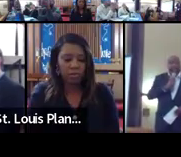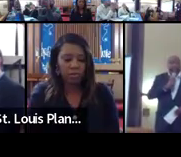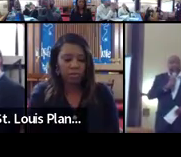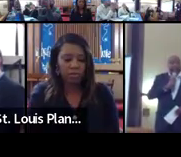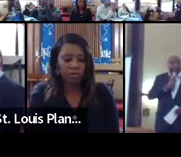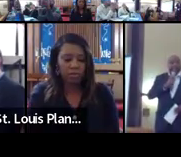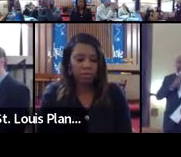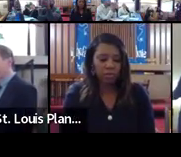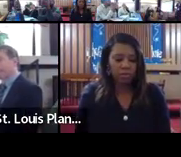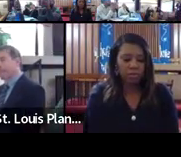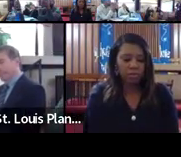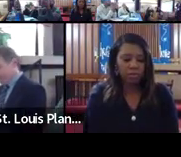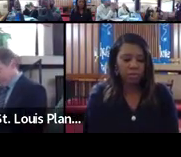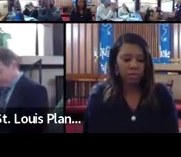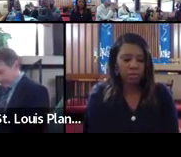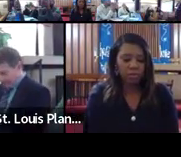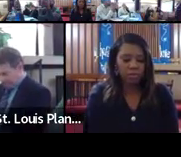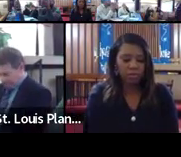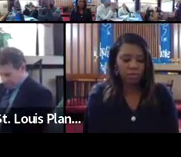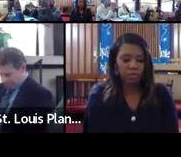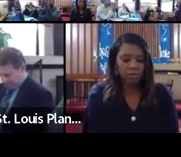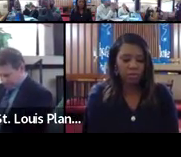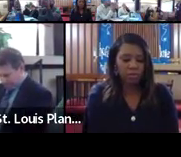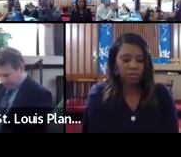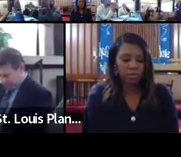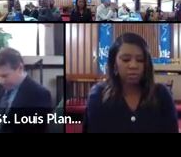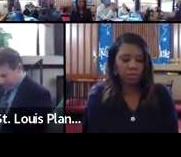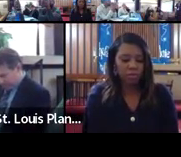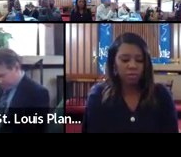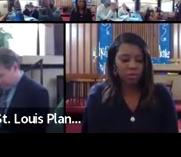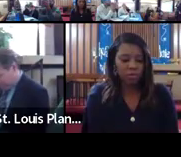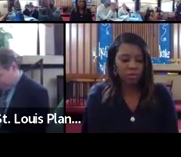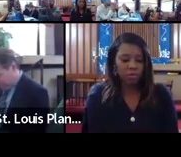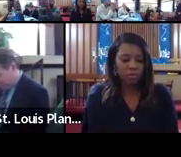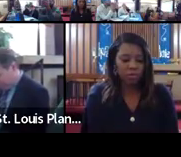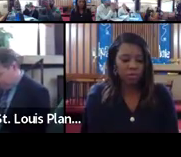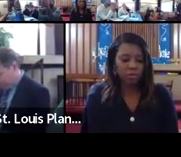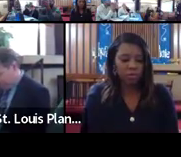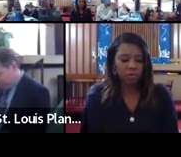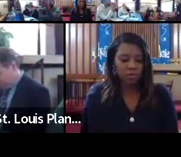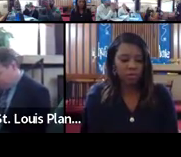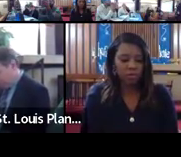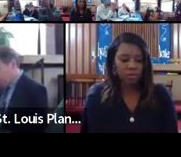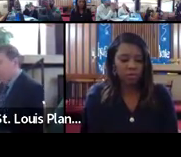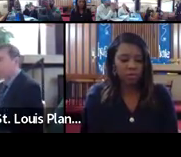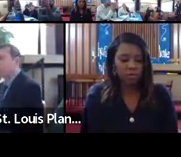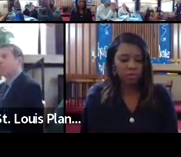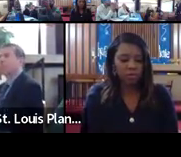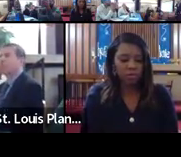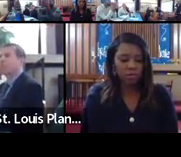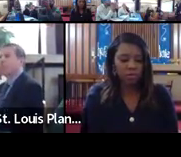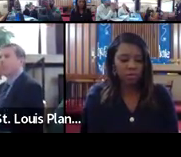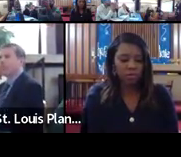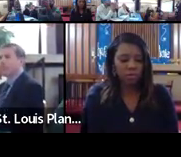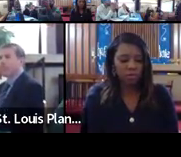that block, I met a Black Catholic family that lived across the street called Myers family. And it just